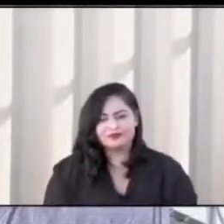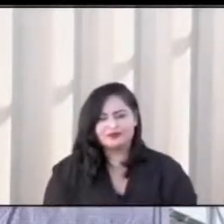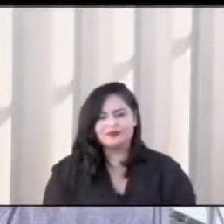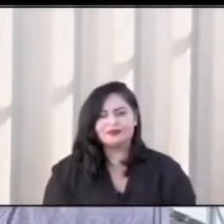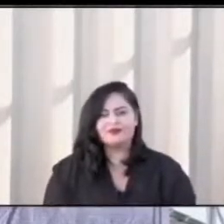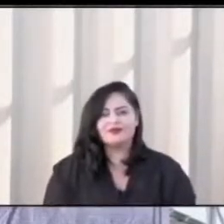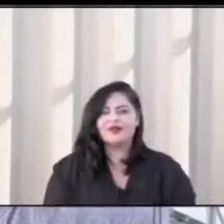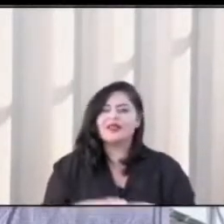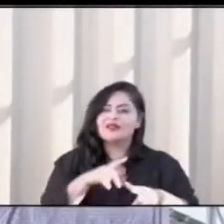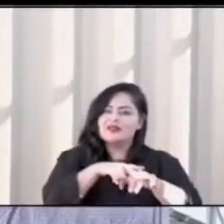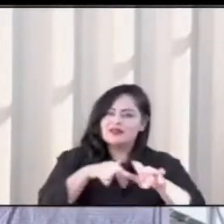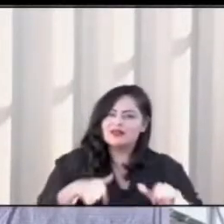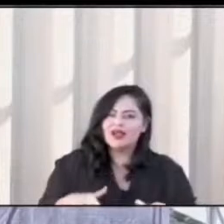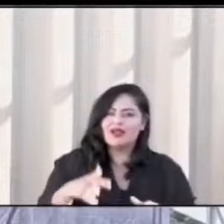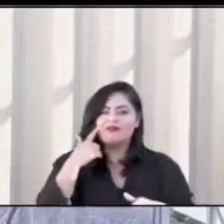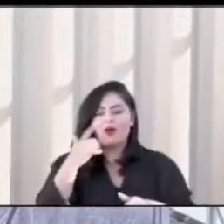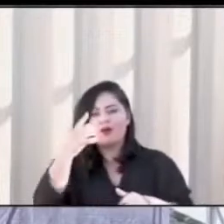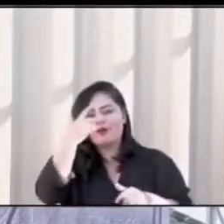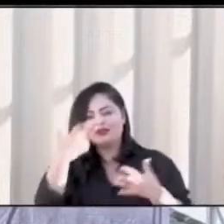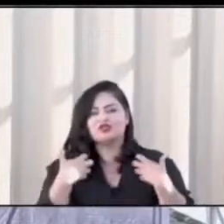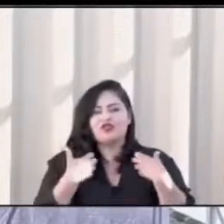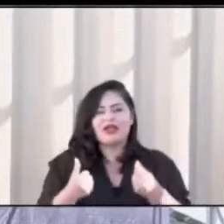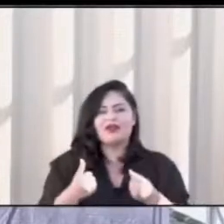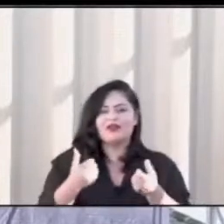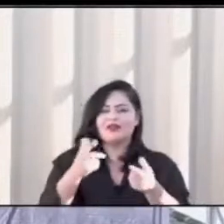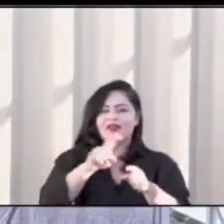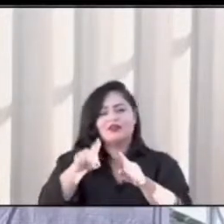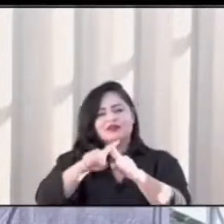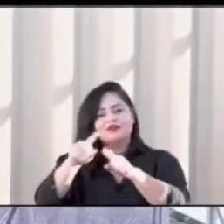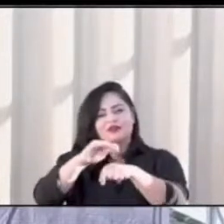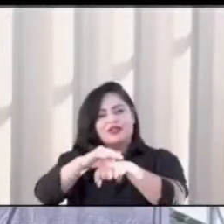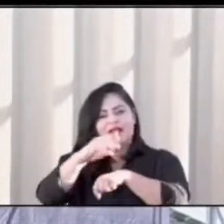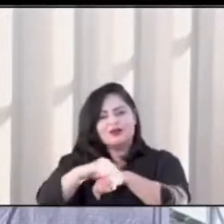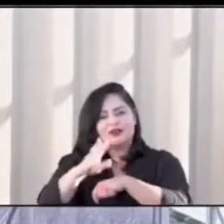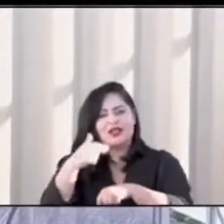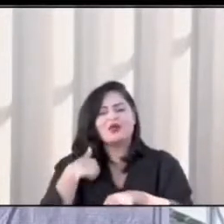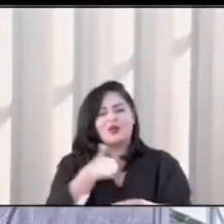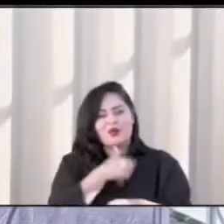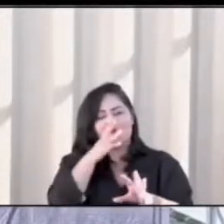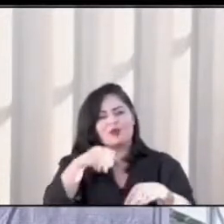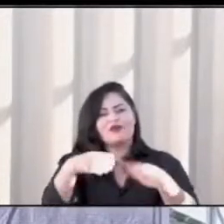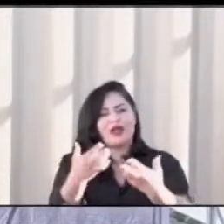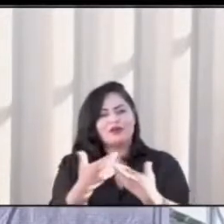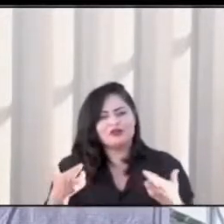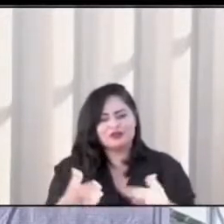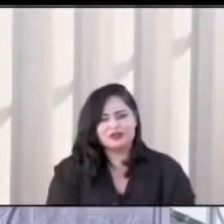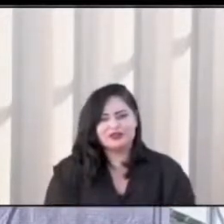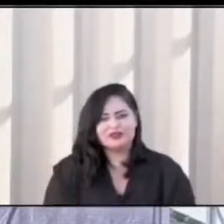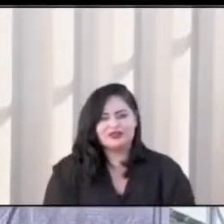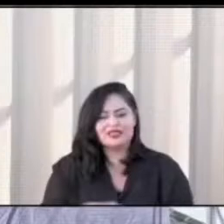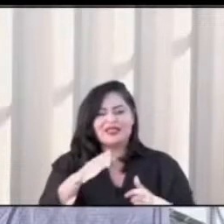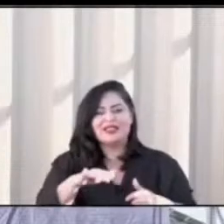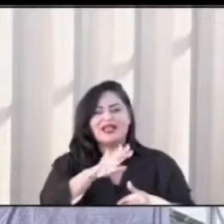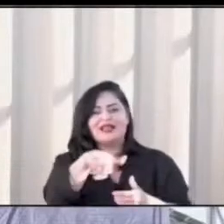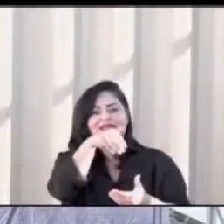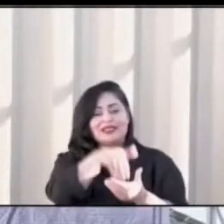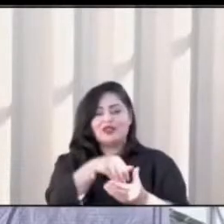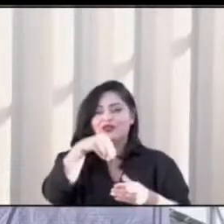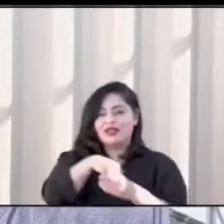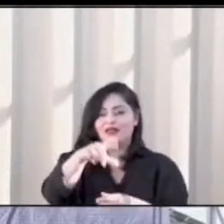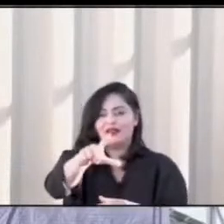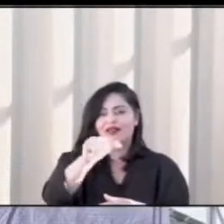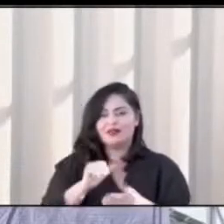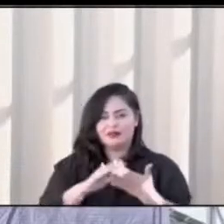provides referrals to mental health counseling and other services. As of now, since the opening of the Disaster Relief Center located within the City of